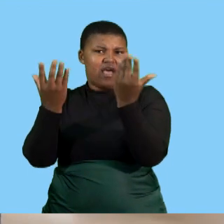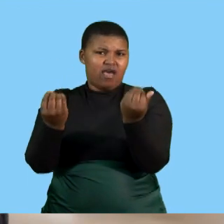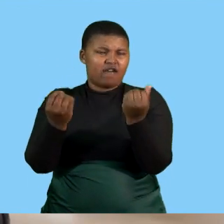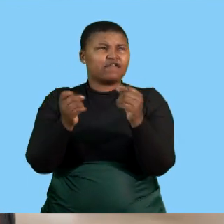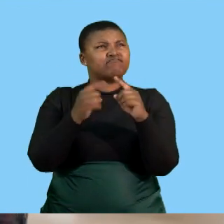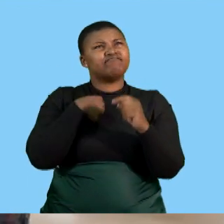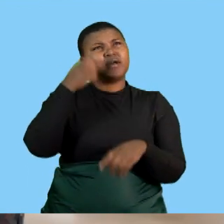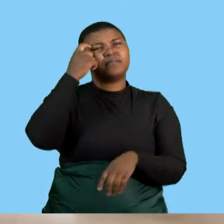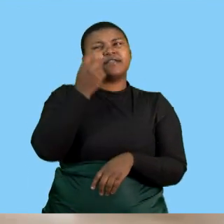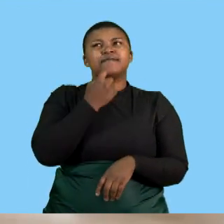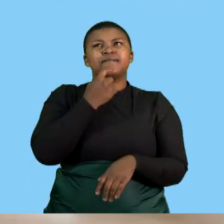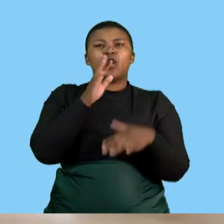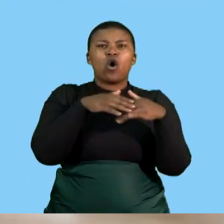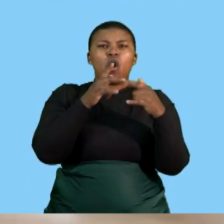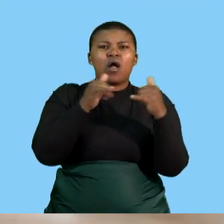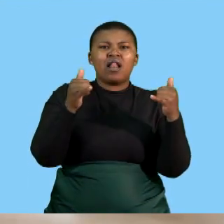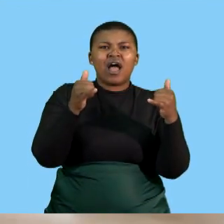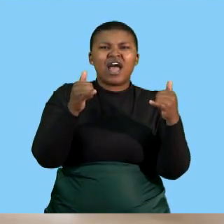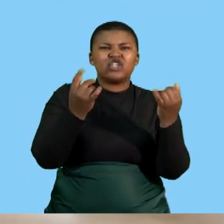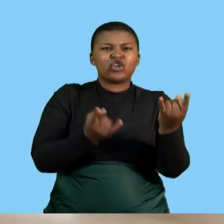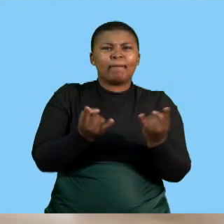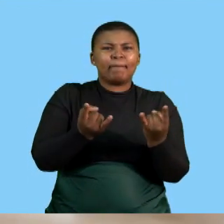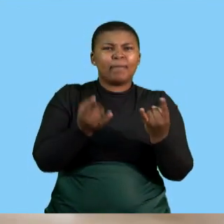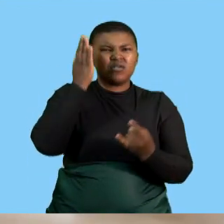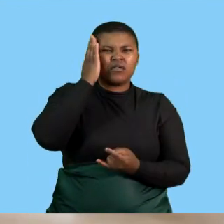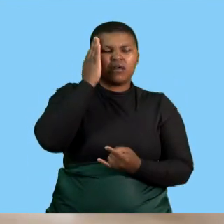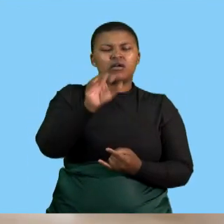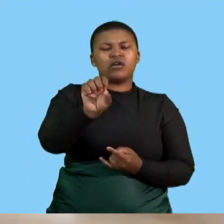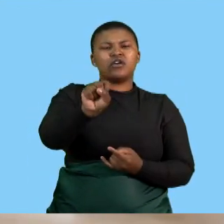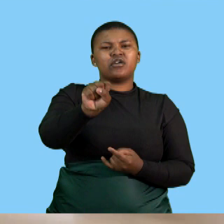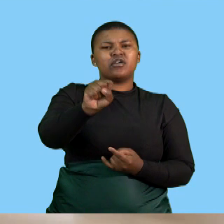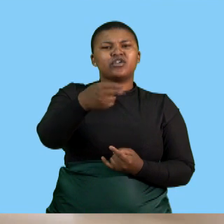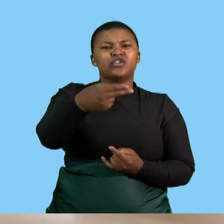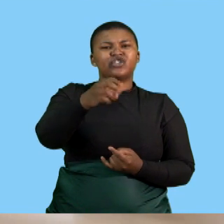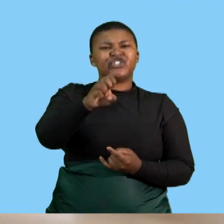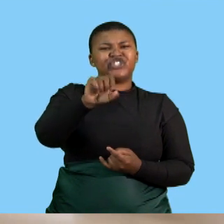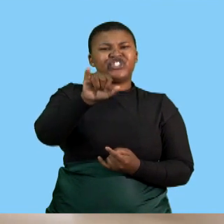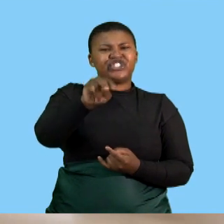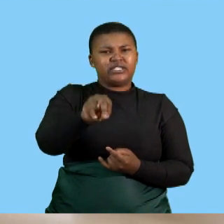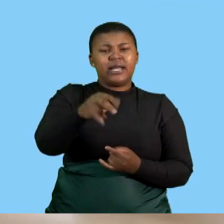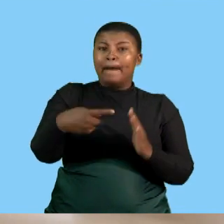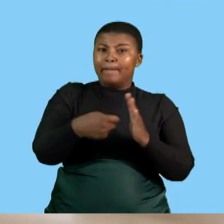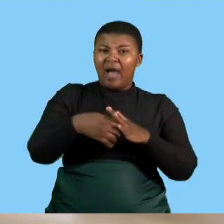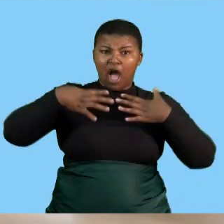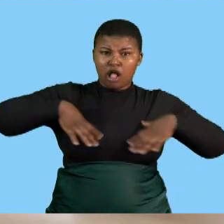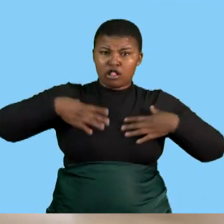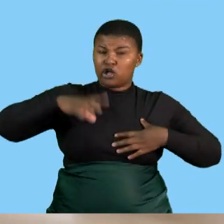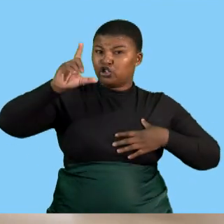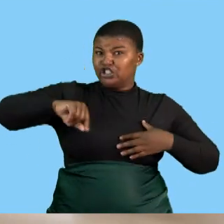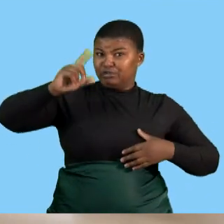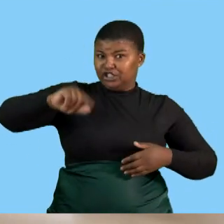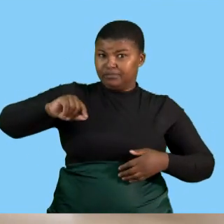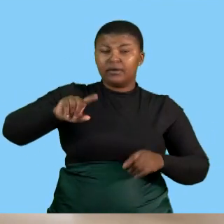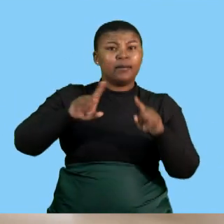the online shop Shein, where you can buy clothes for very cheap. And Shein is a Chinese